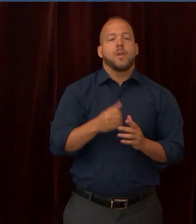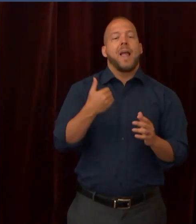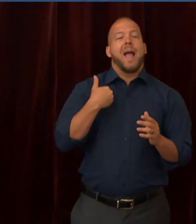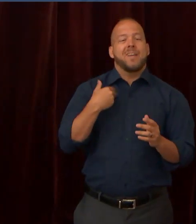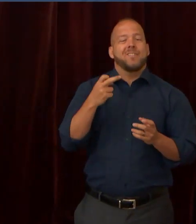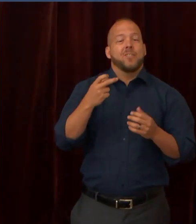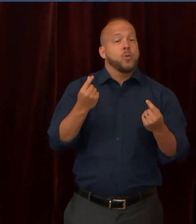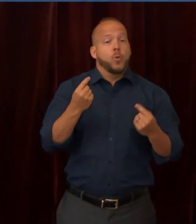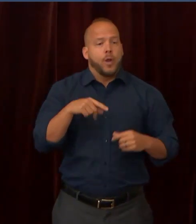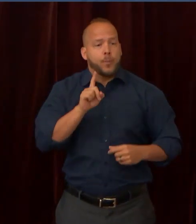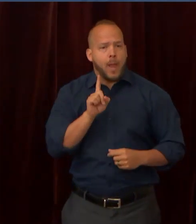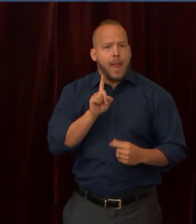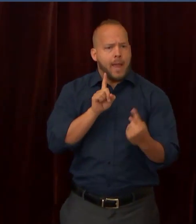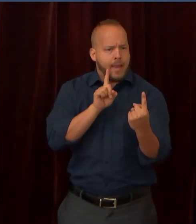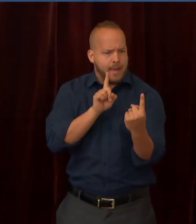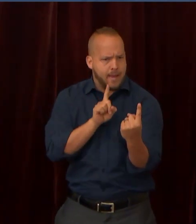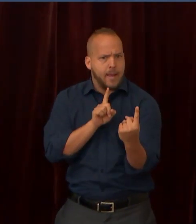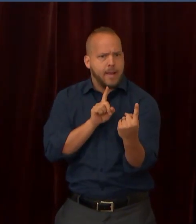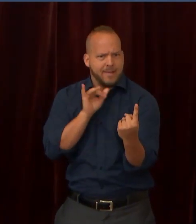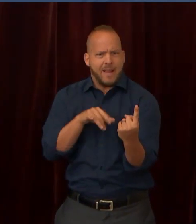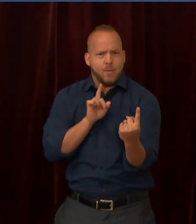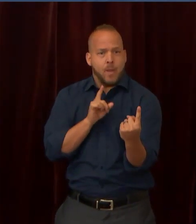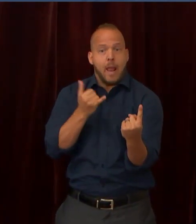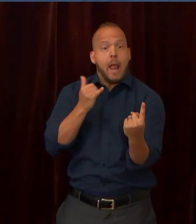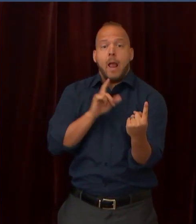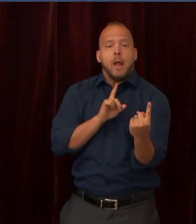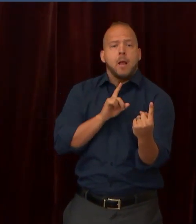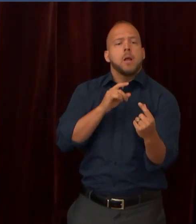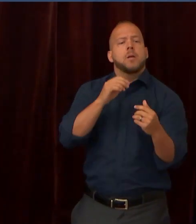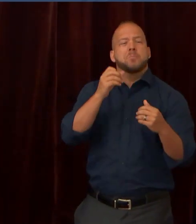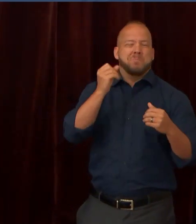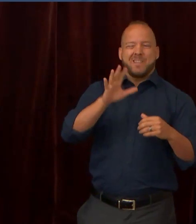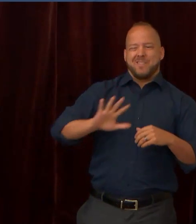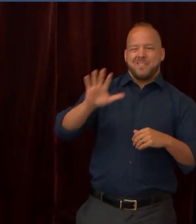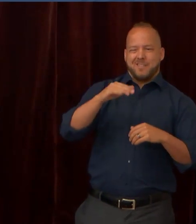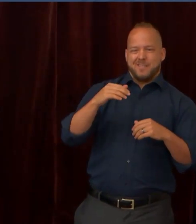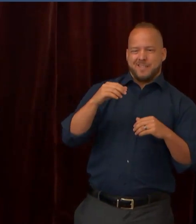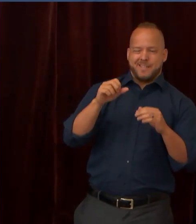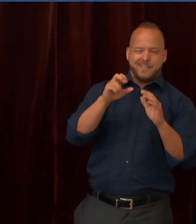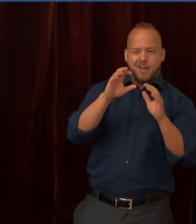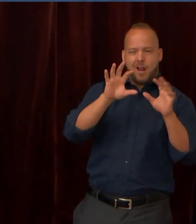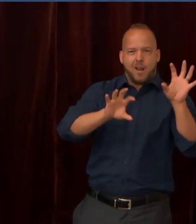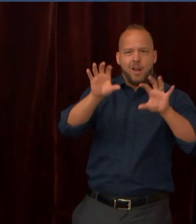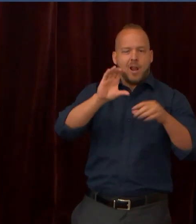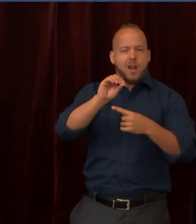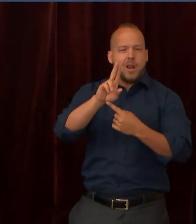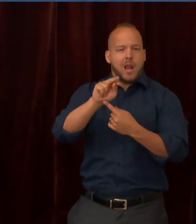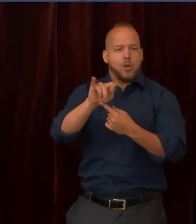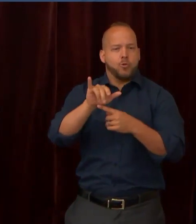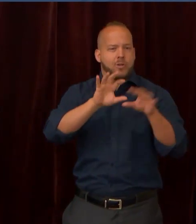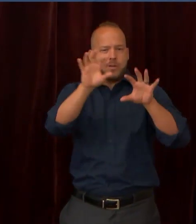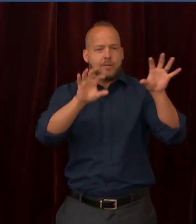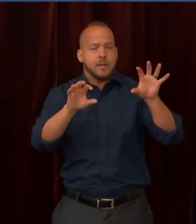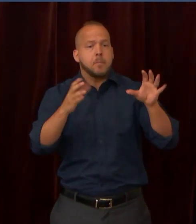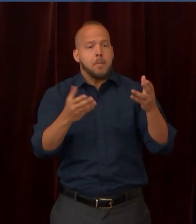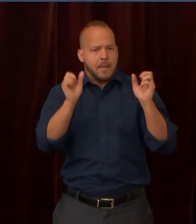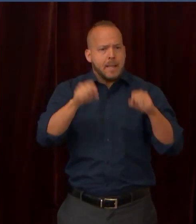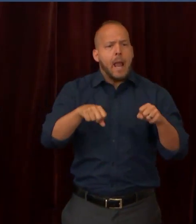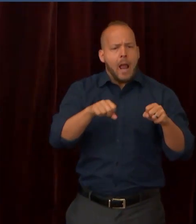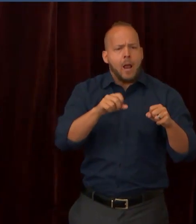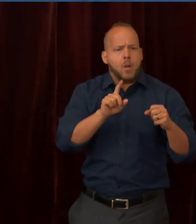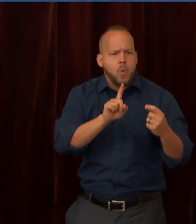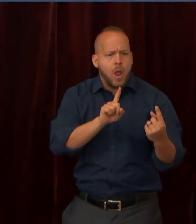throughout the state of Washington right now. So right now in Phase 1, outdoor religious services can be held on